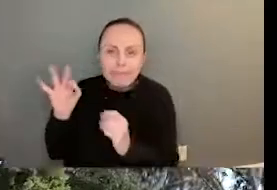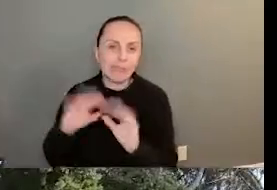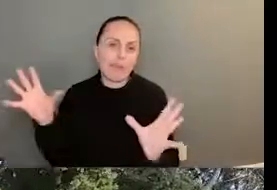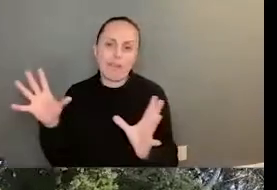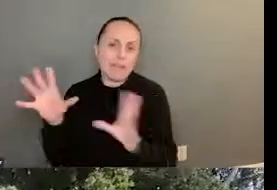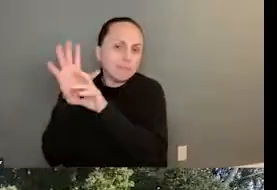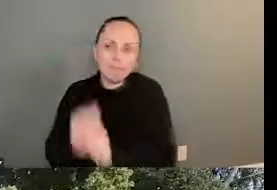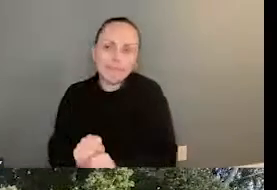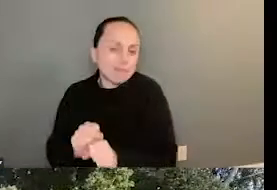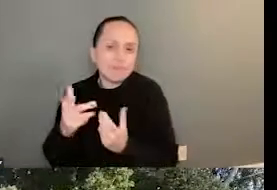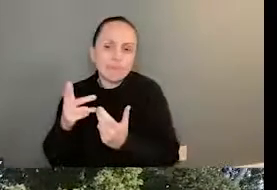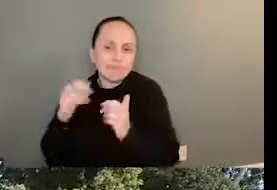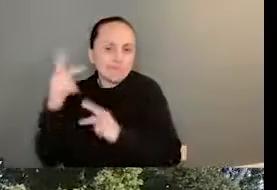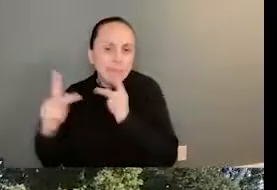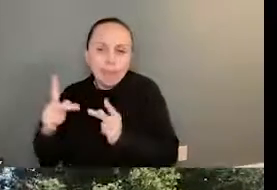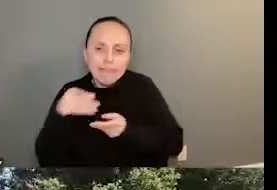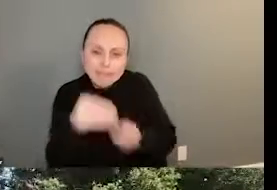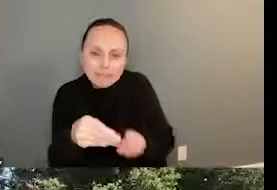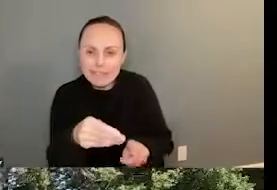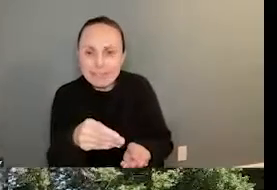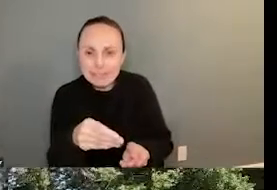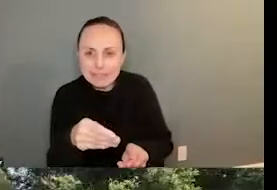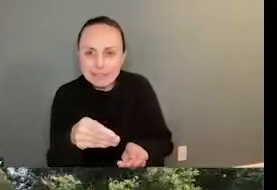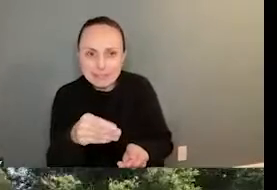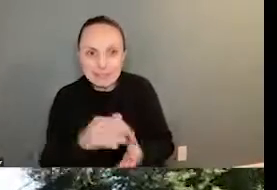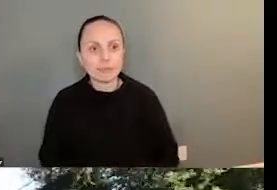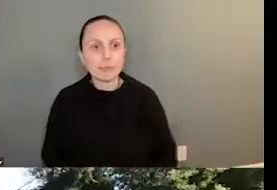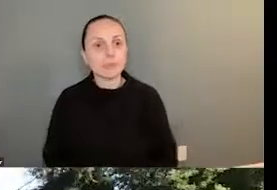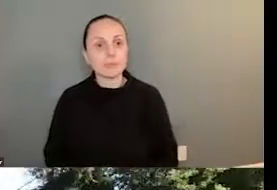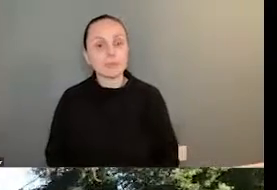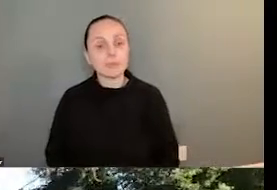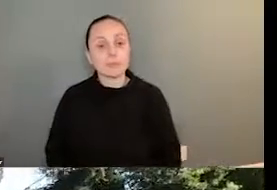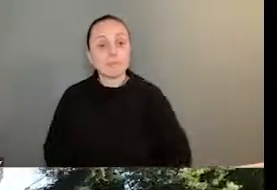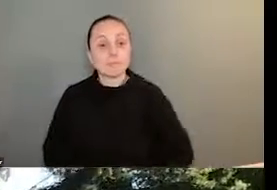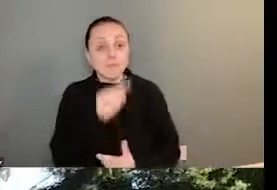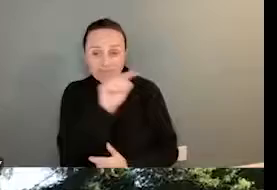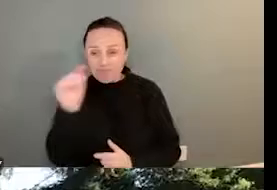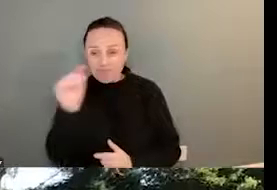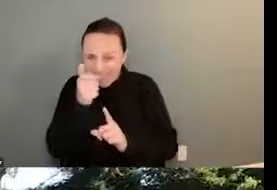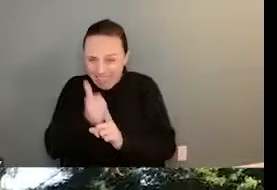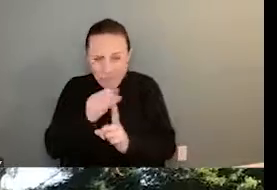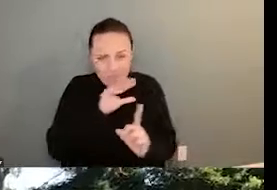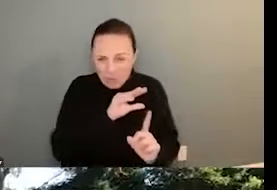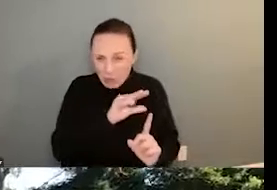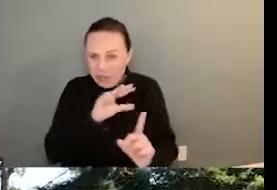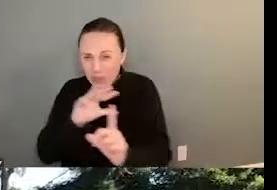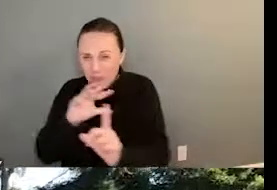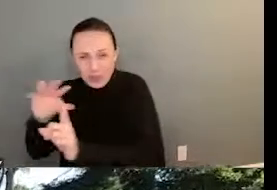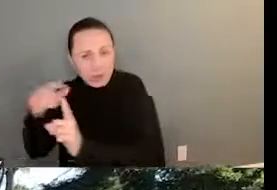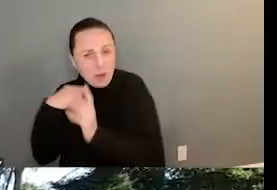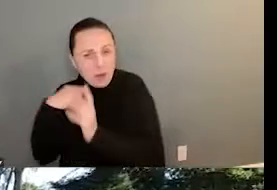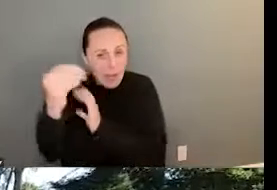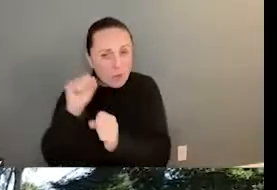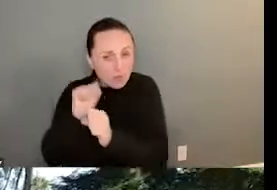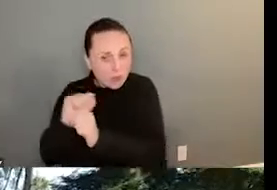likely have been fed by people. But in almost every video that we have been able to capture when we're out in the field doing our